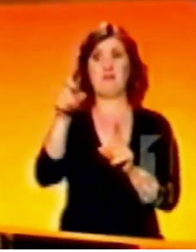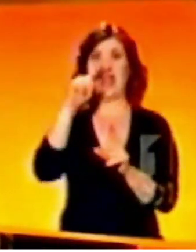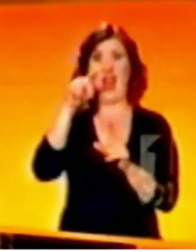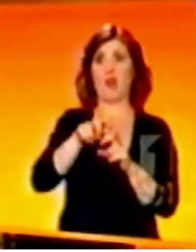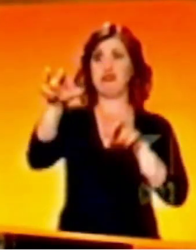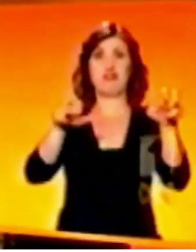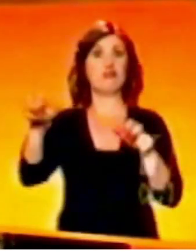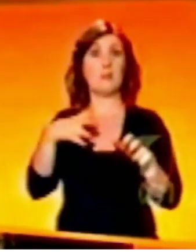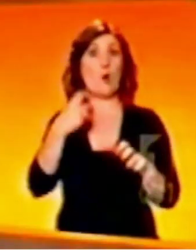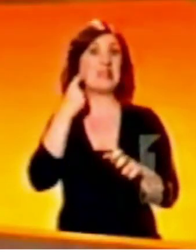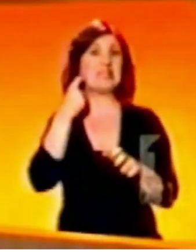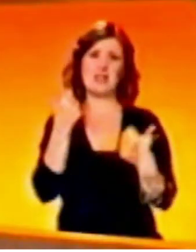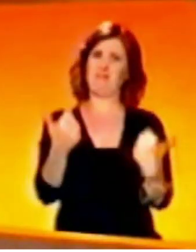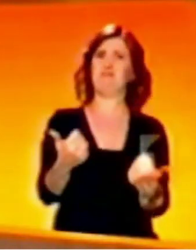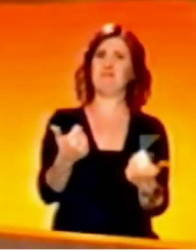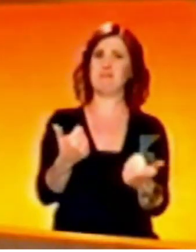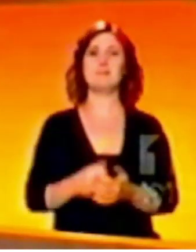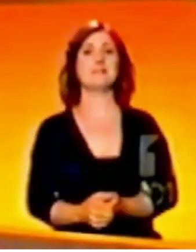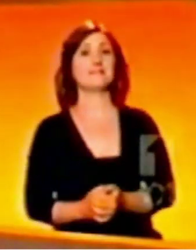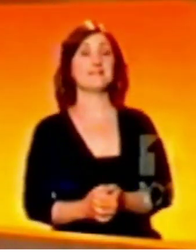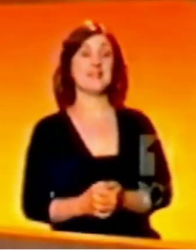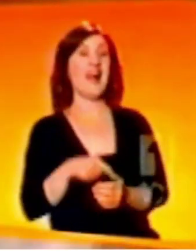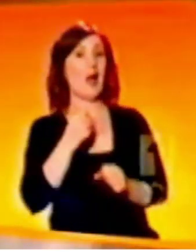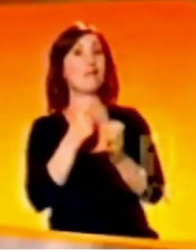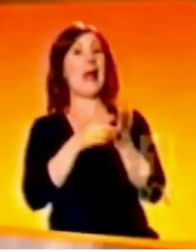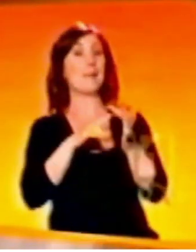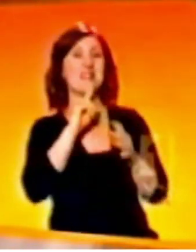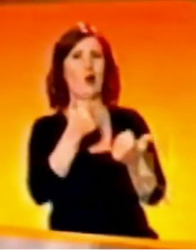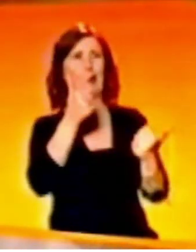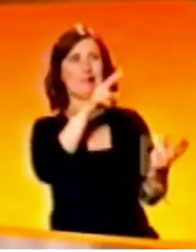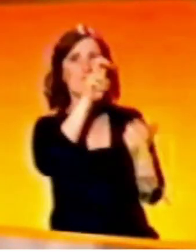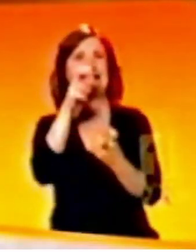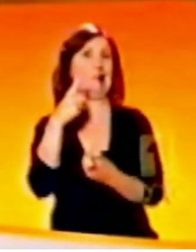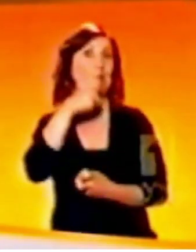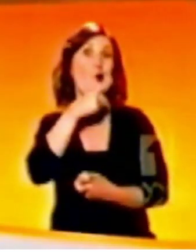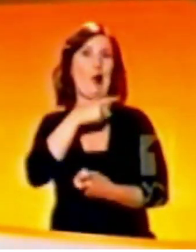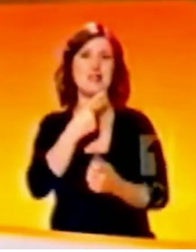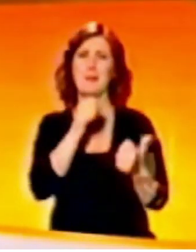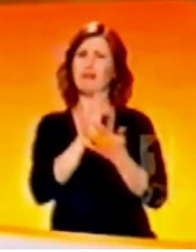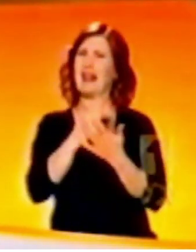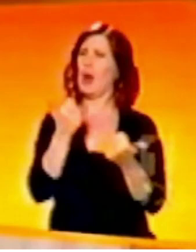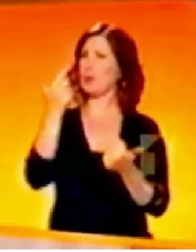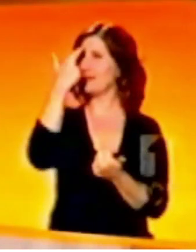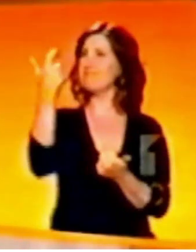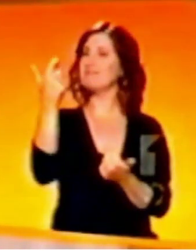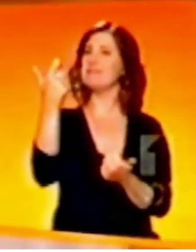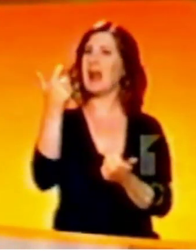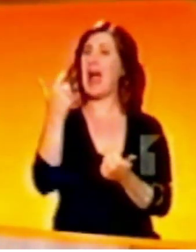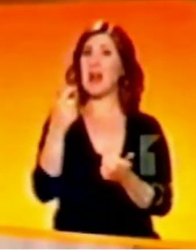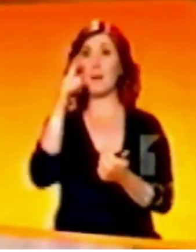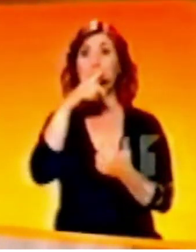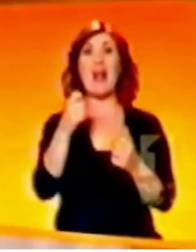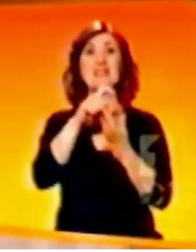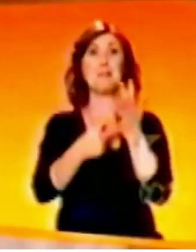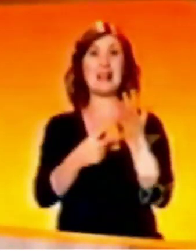great thing. Graham? Well, I think as well as being a chick magnet, it's a great initiative. And really people